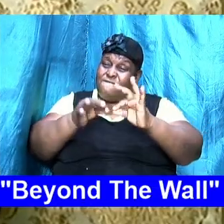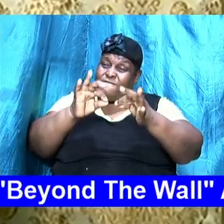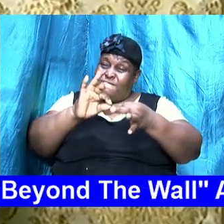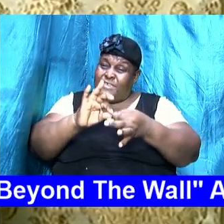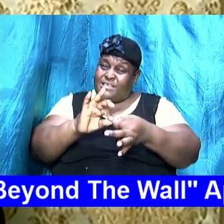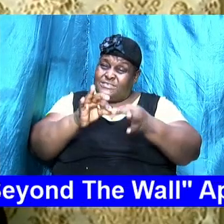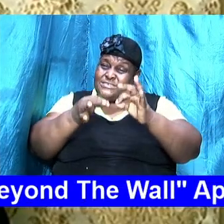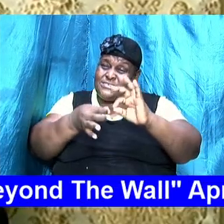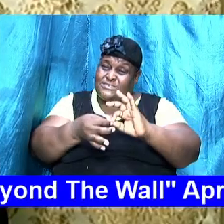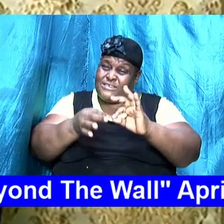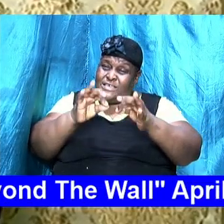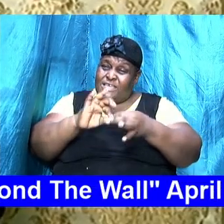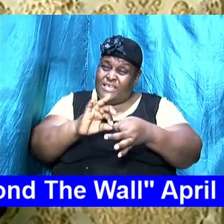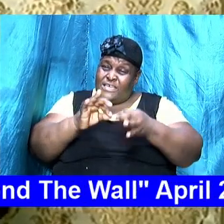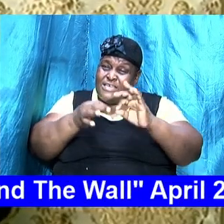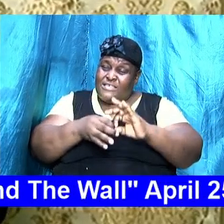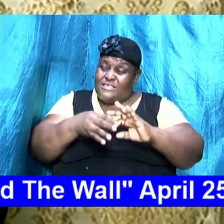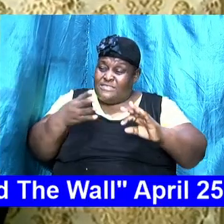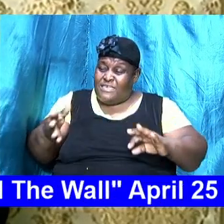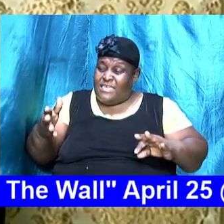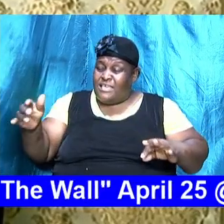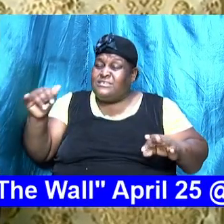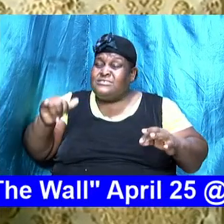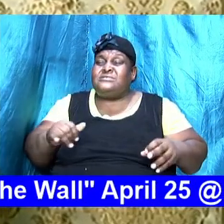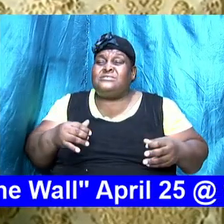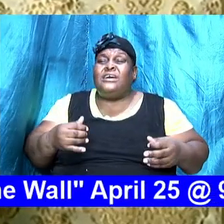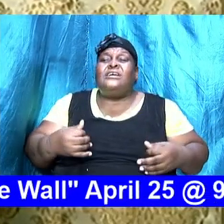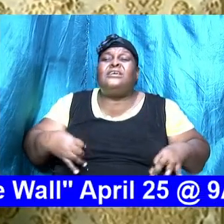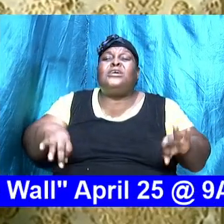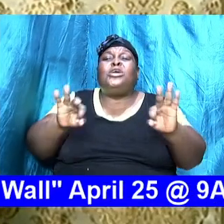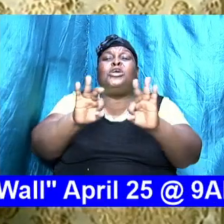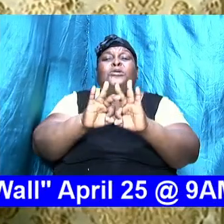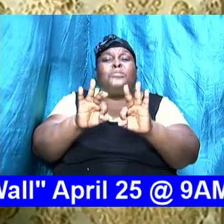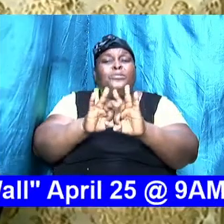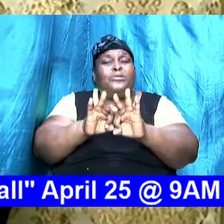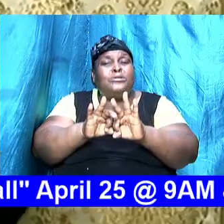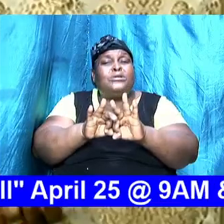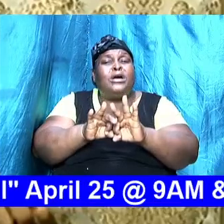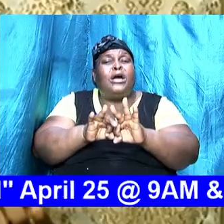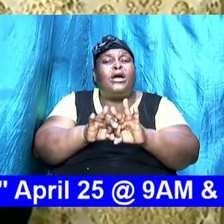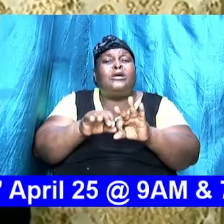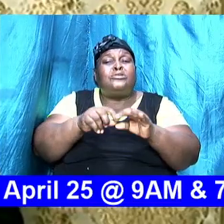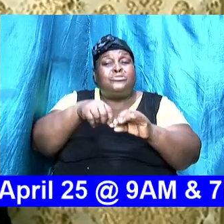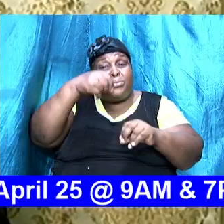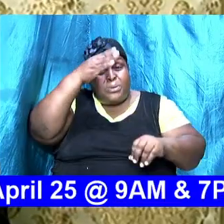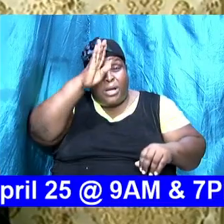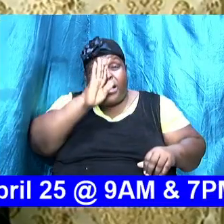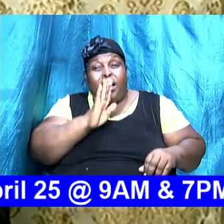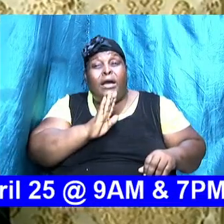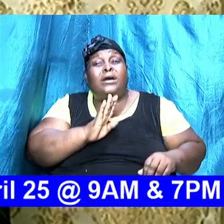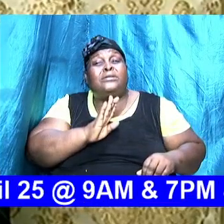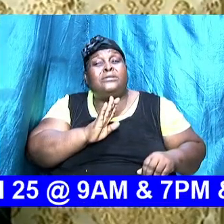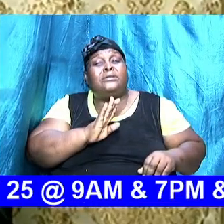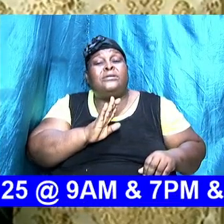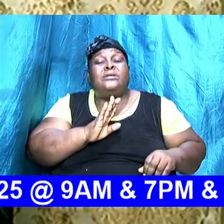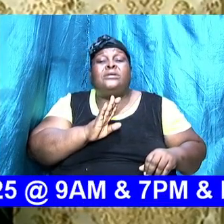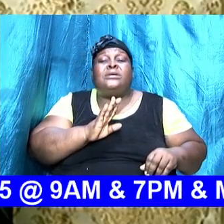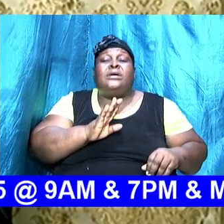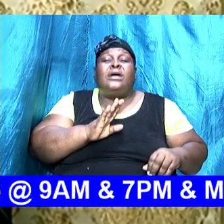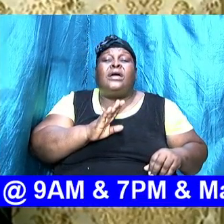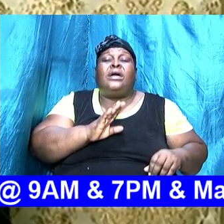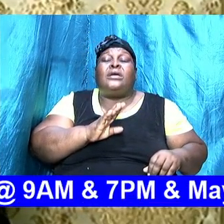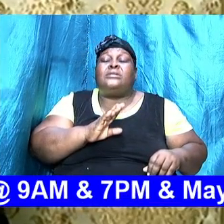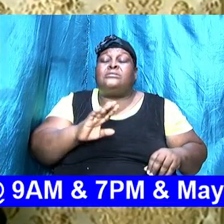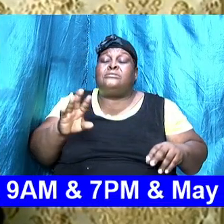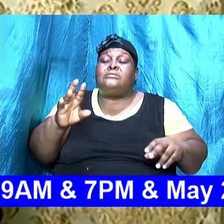necessary things so that we are in line with the expectations of Almighty God and that we can meet the